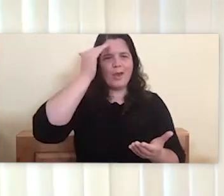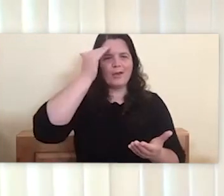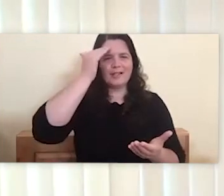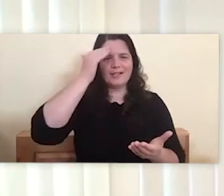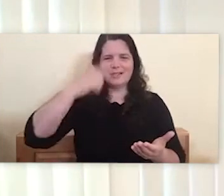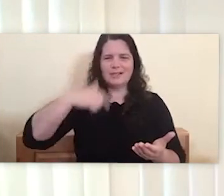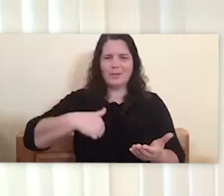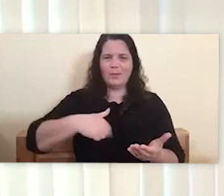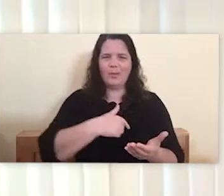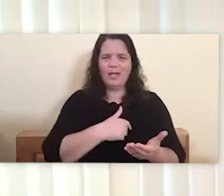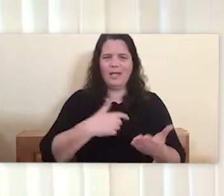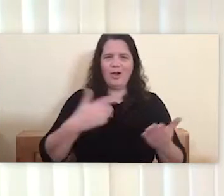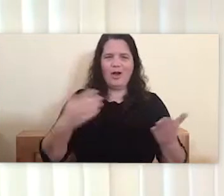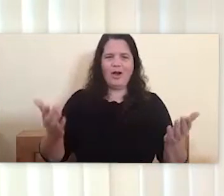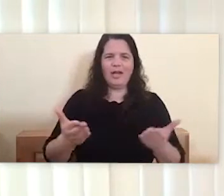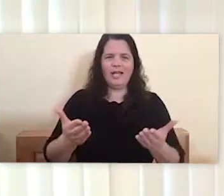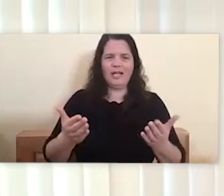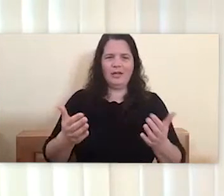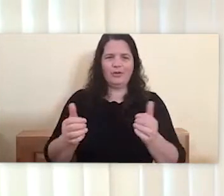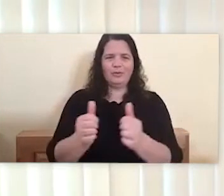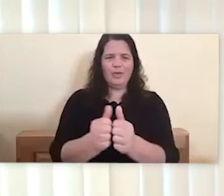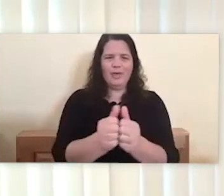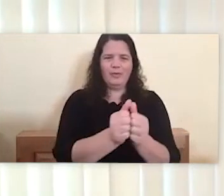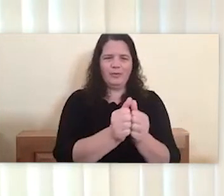your attention to yourself,